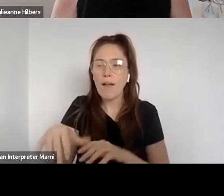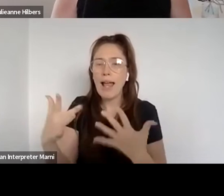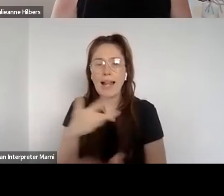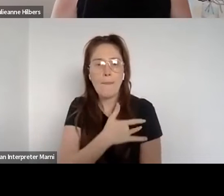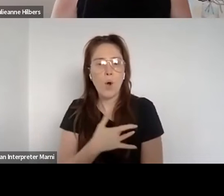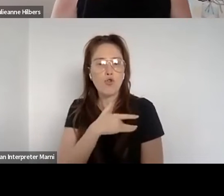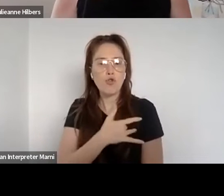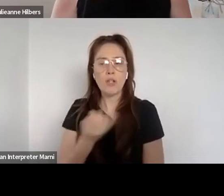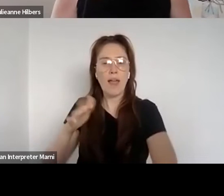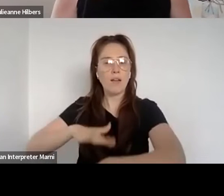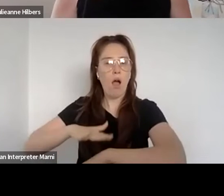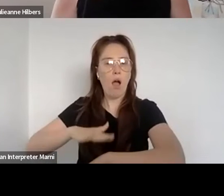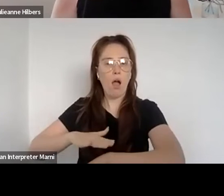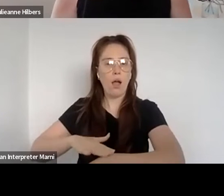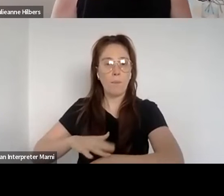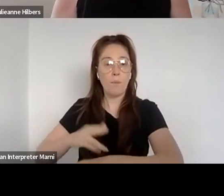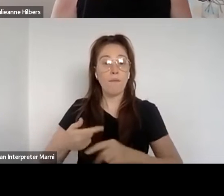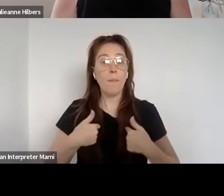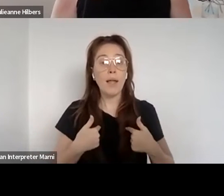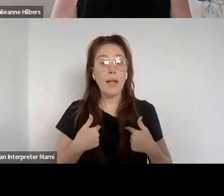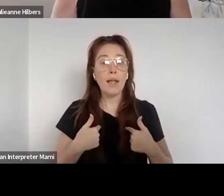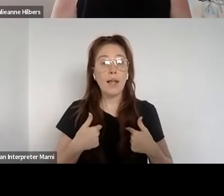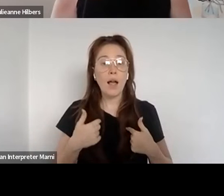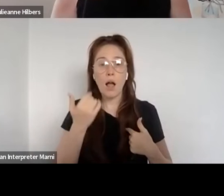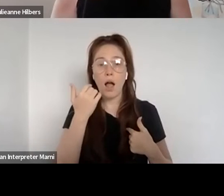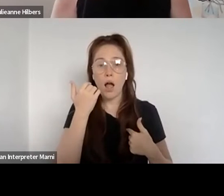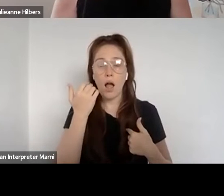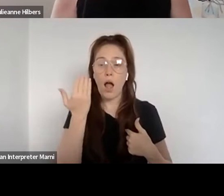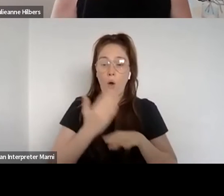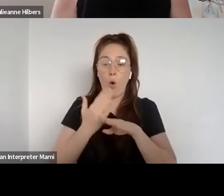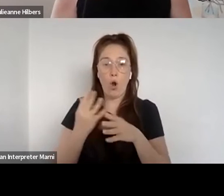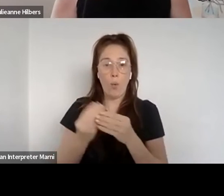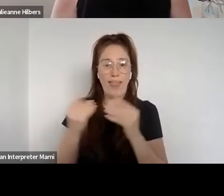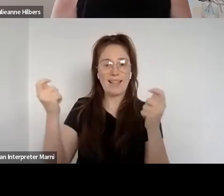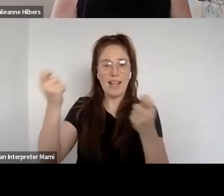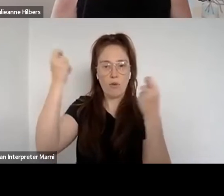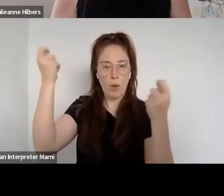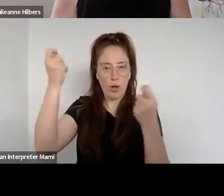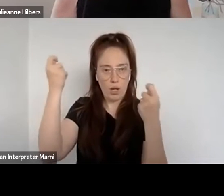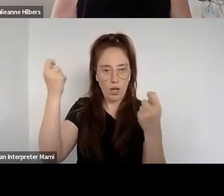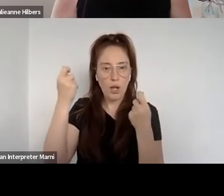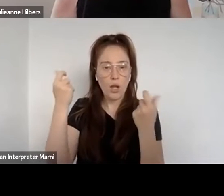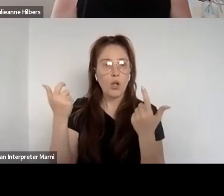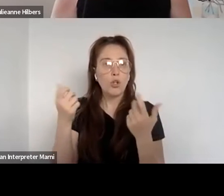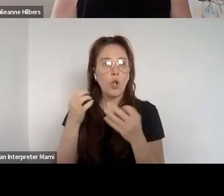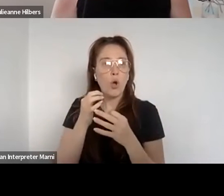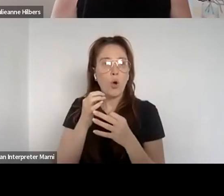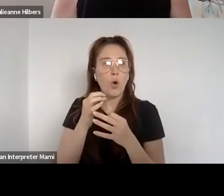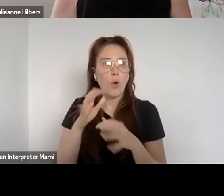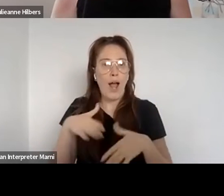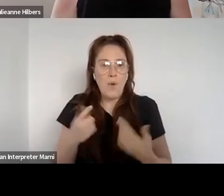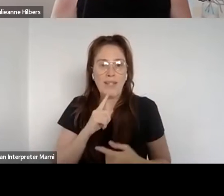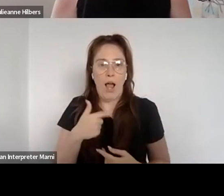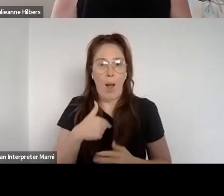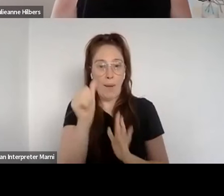moment. So for me, because I'm usually working in ceremony, I wouldn't describe myself as an artist at all.